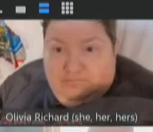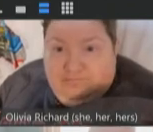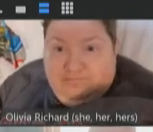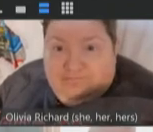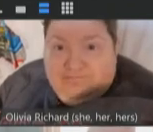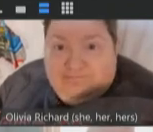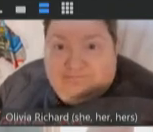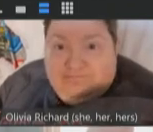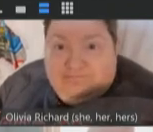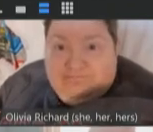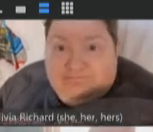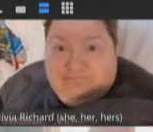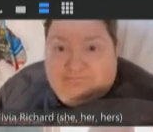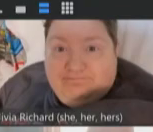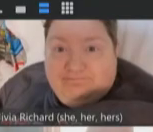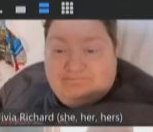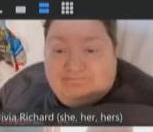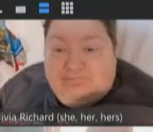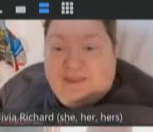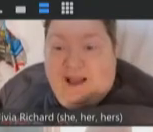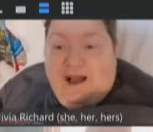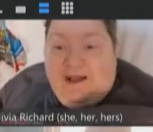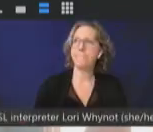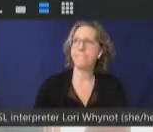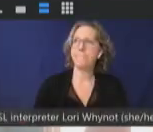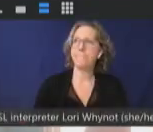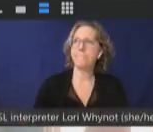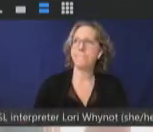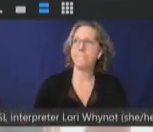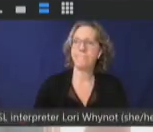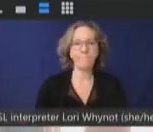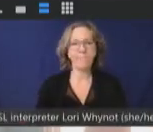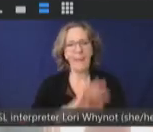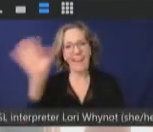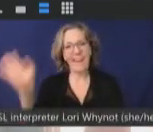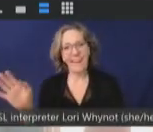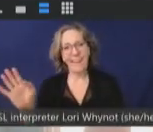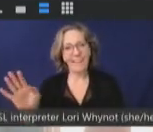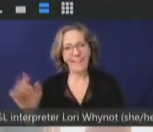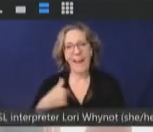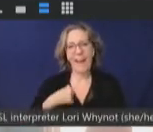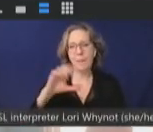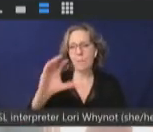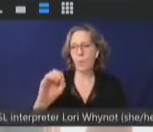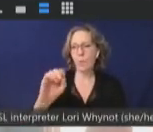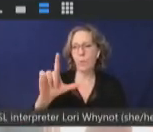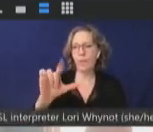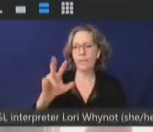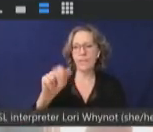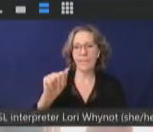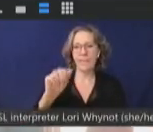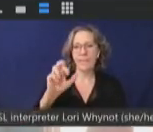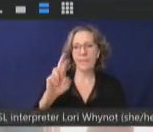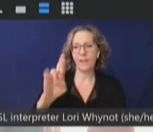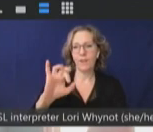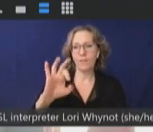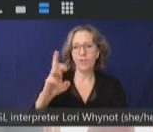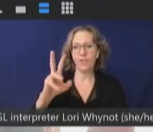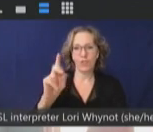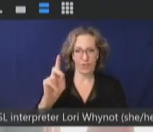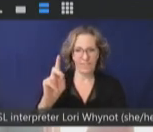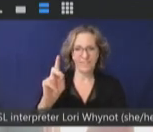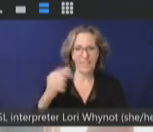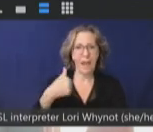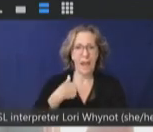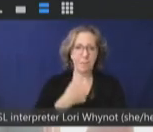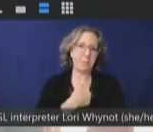and introduce yourself, please. Hi, I'm Olivia Richard. I am a member of